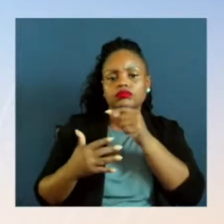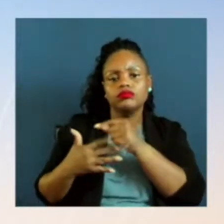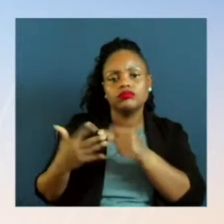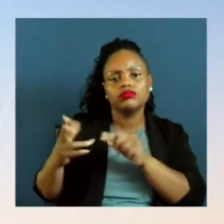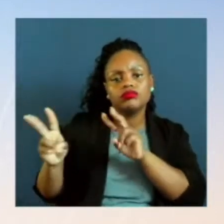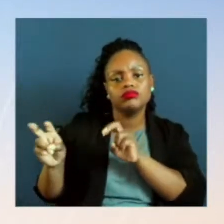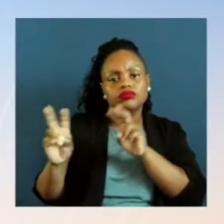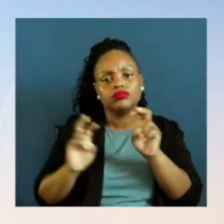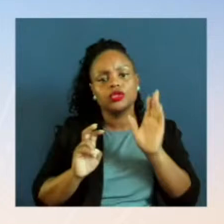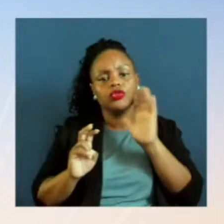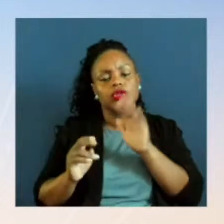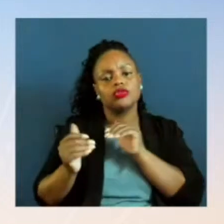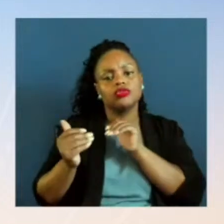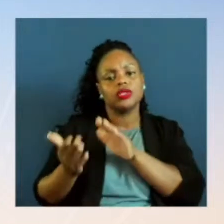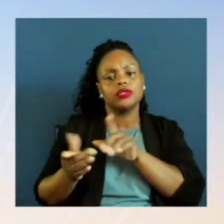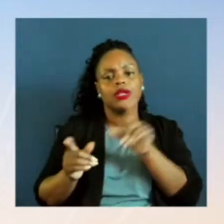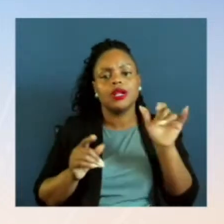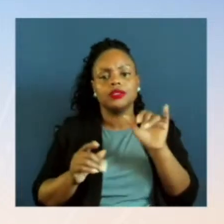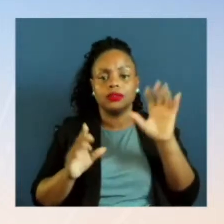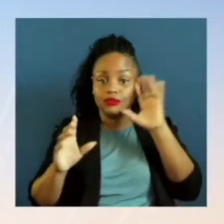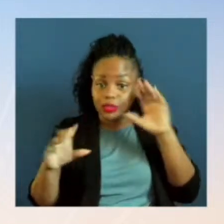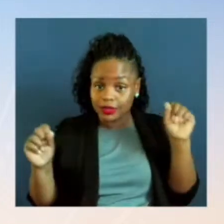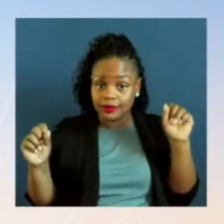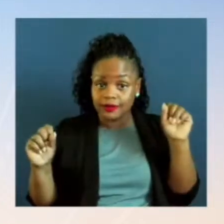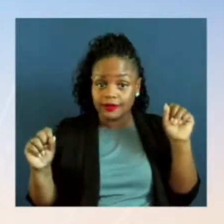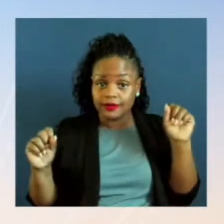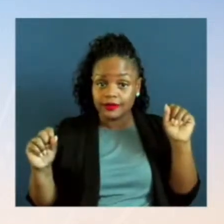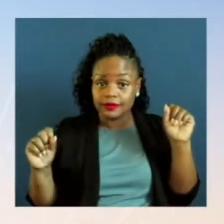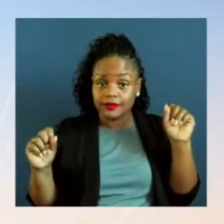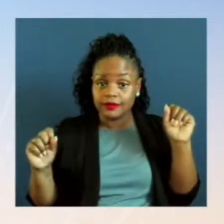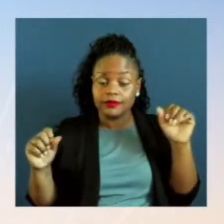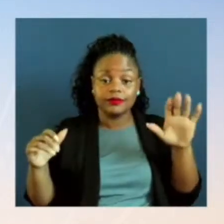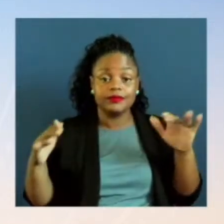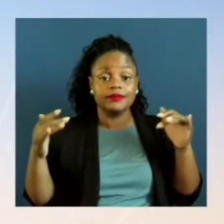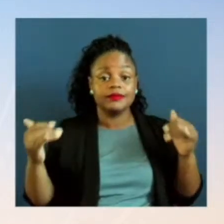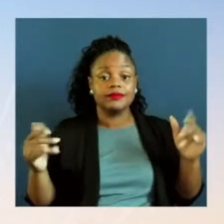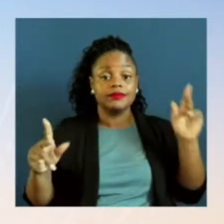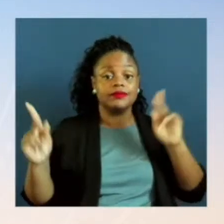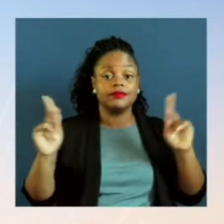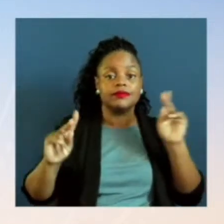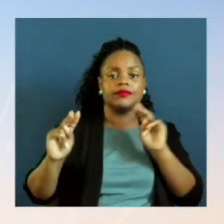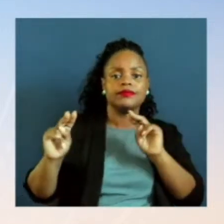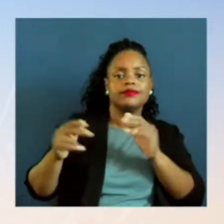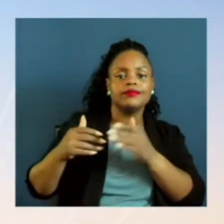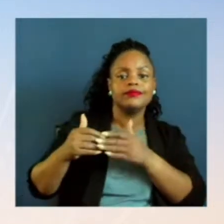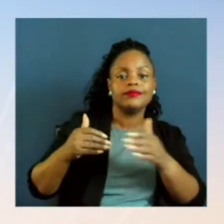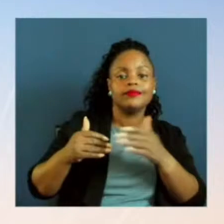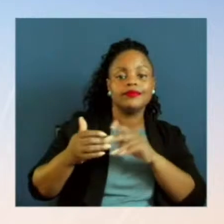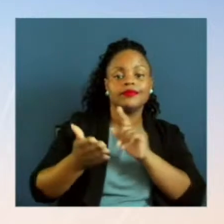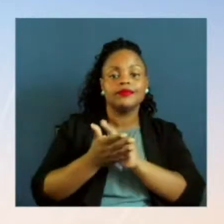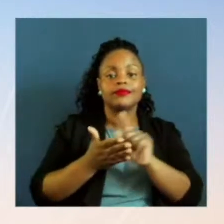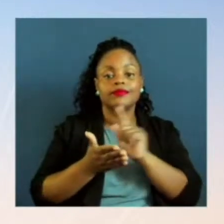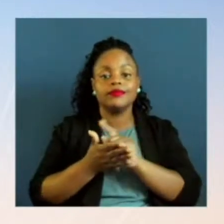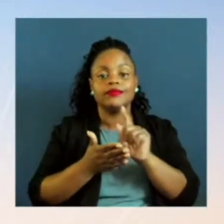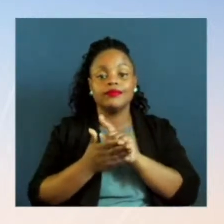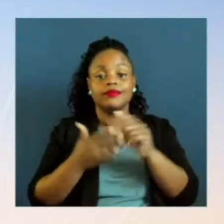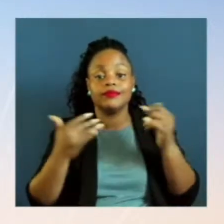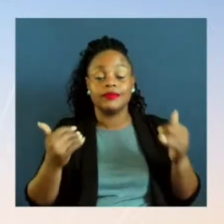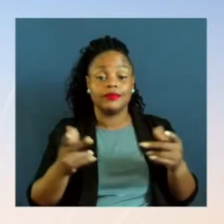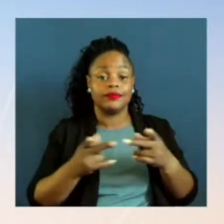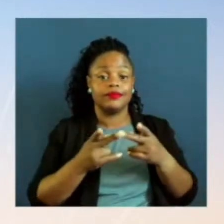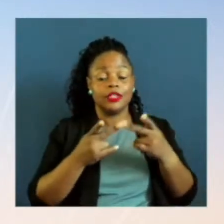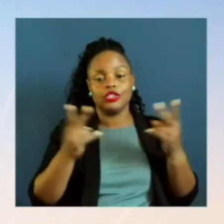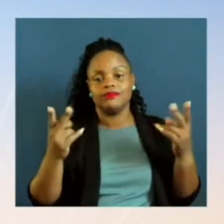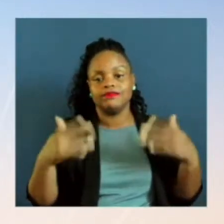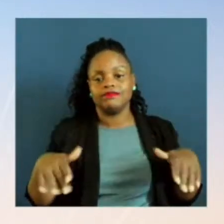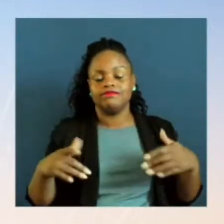that, you know, as people look to the next couple of weeks of the very expansive legislative agenda that we are